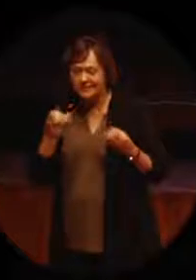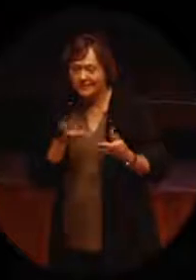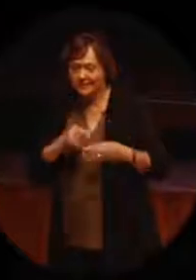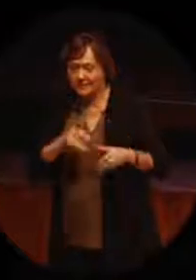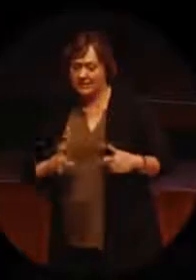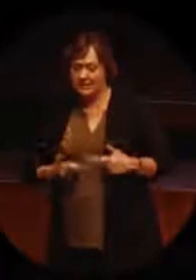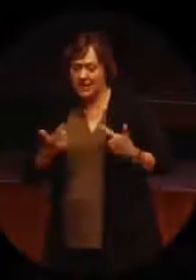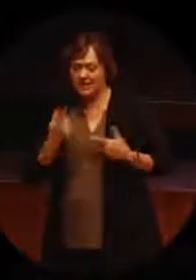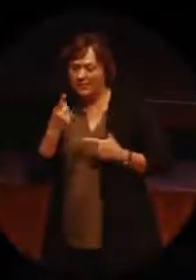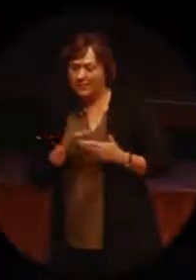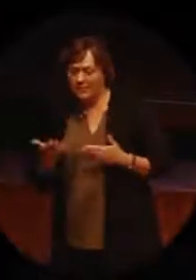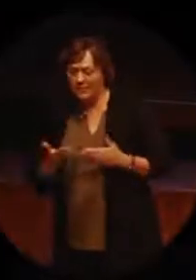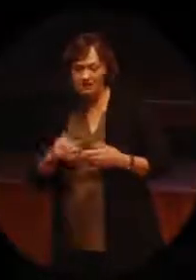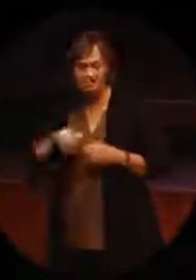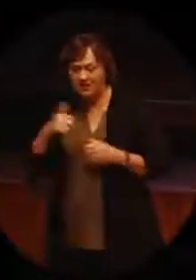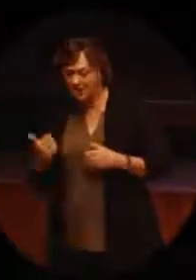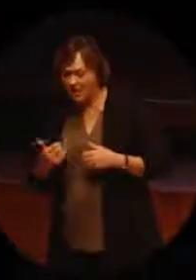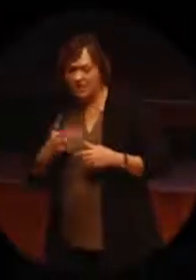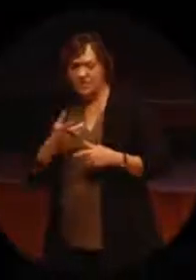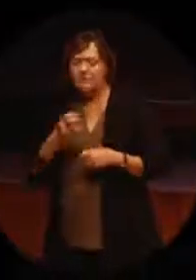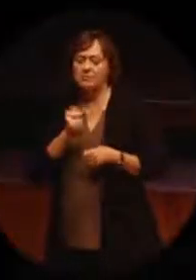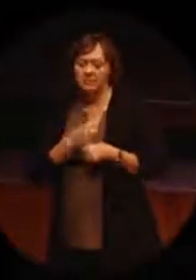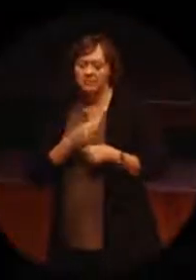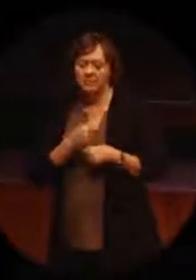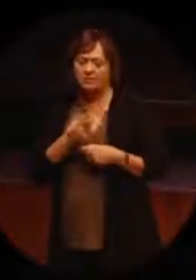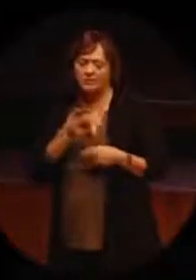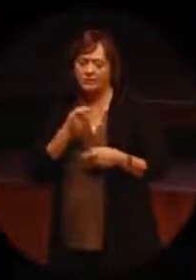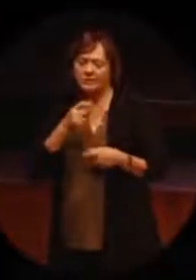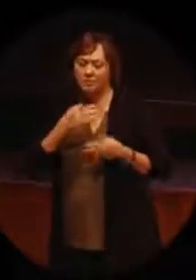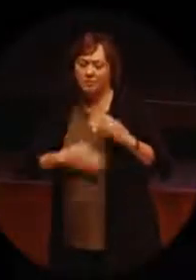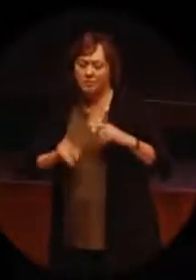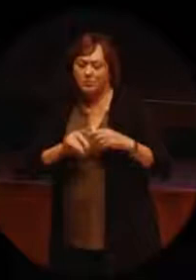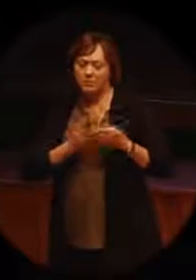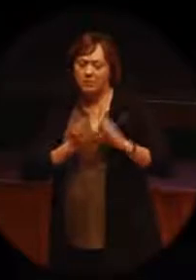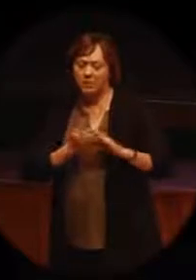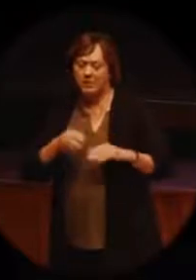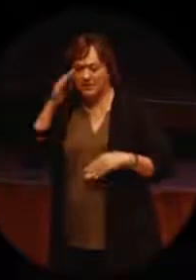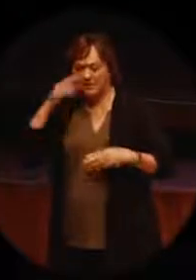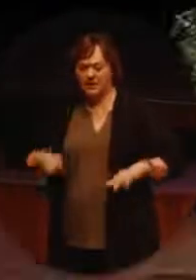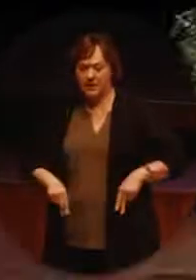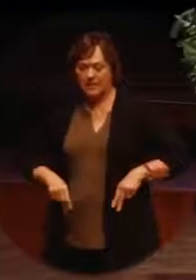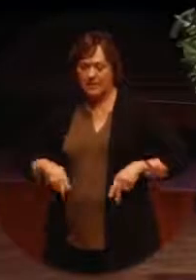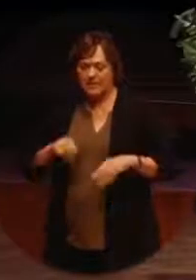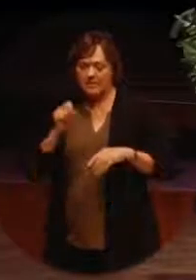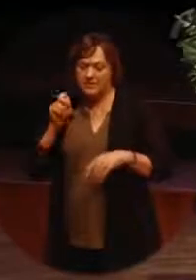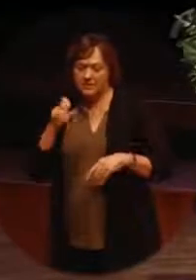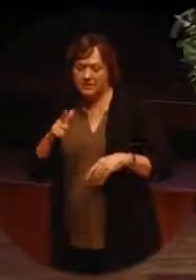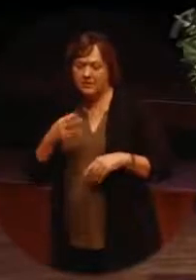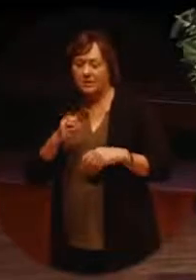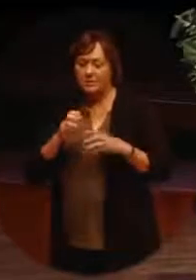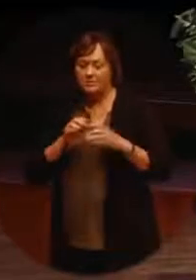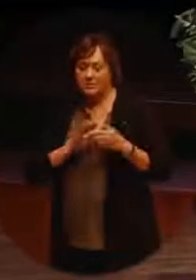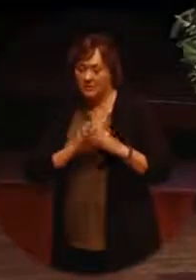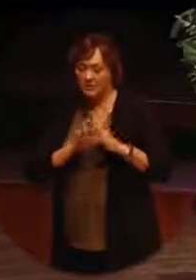There were so many things in his life, one thing after another. He was made to be a Navy SEAL. He was one of the